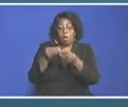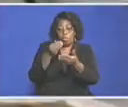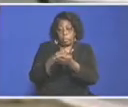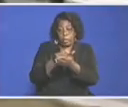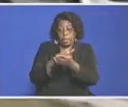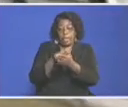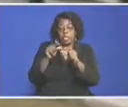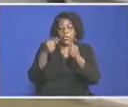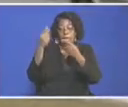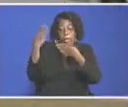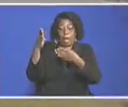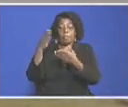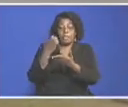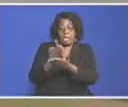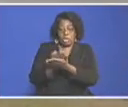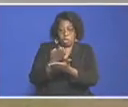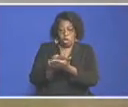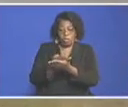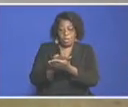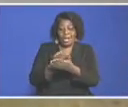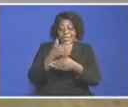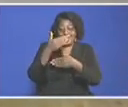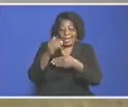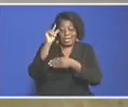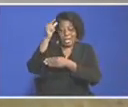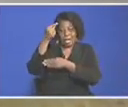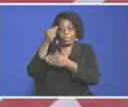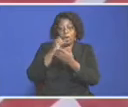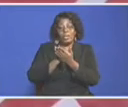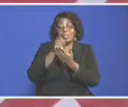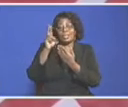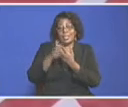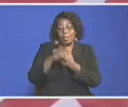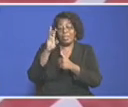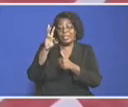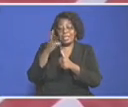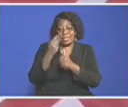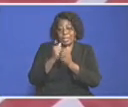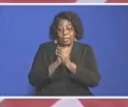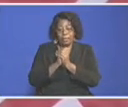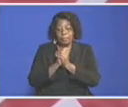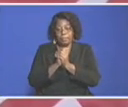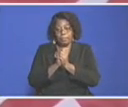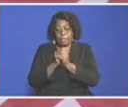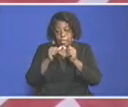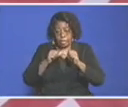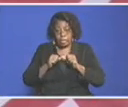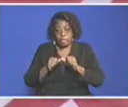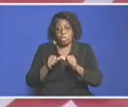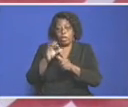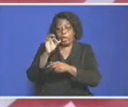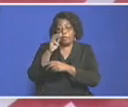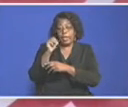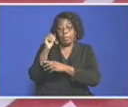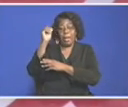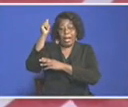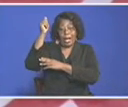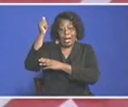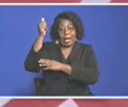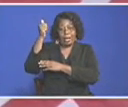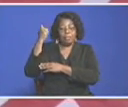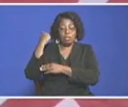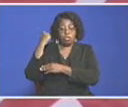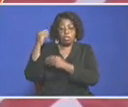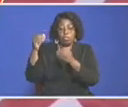economy once re-elected as the next government on September 16th. The continuation of the FNM administration would mean